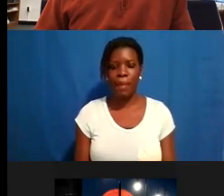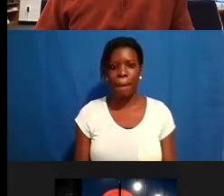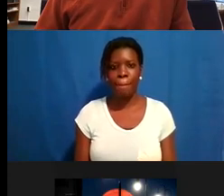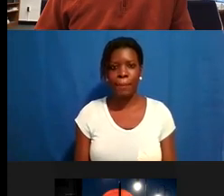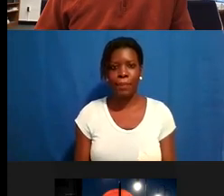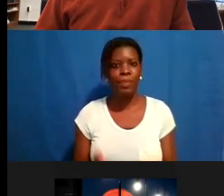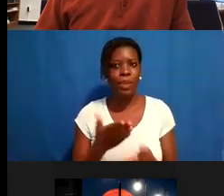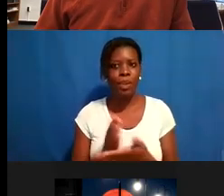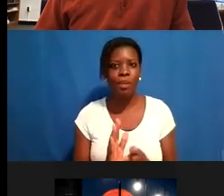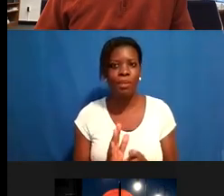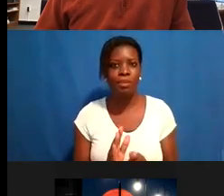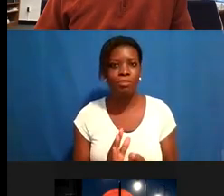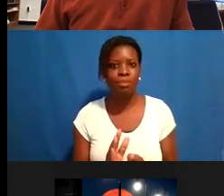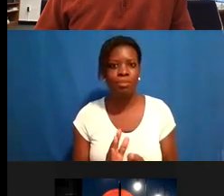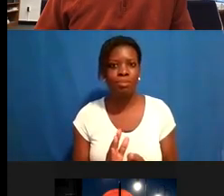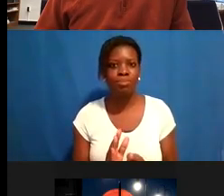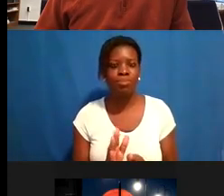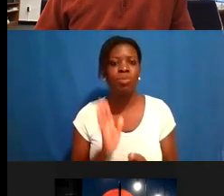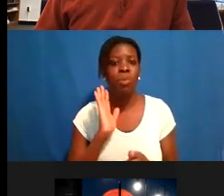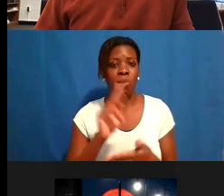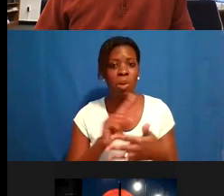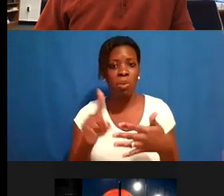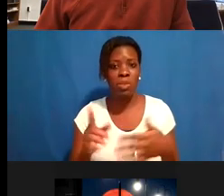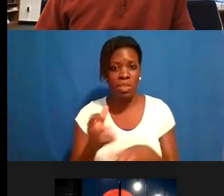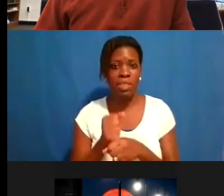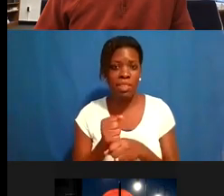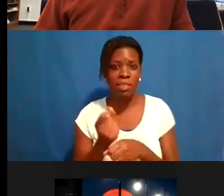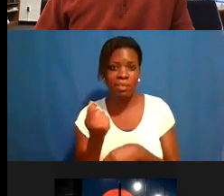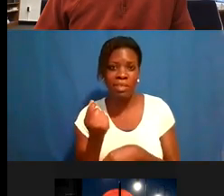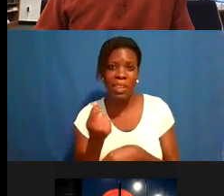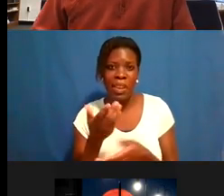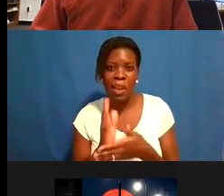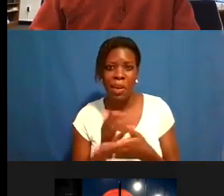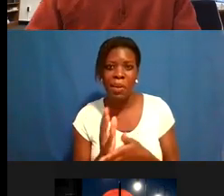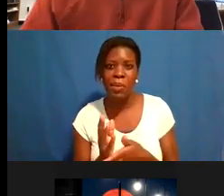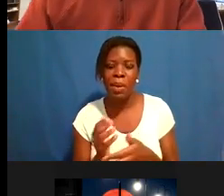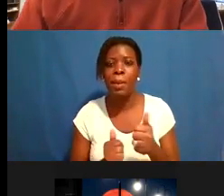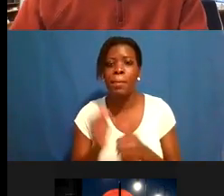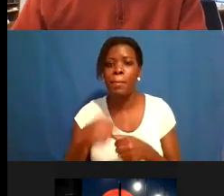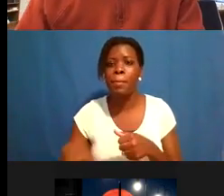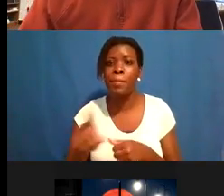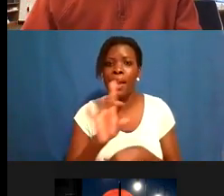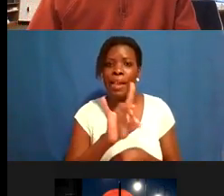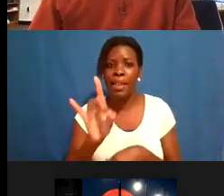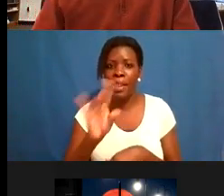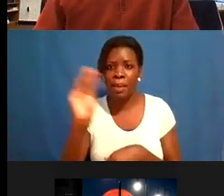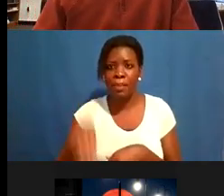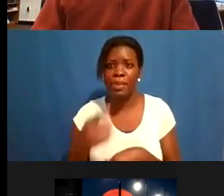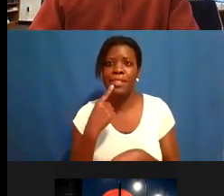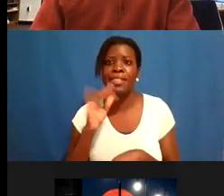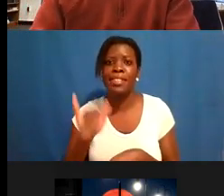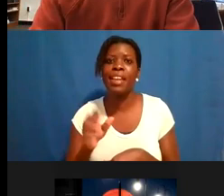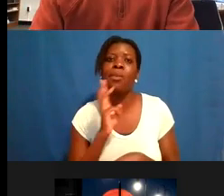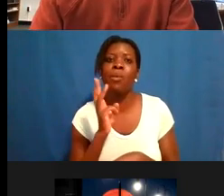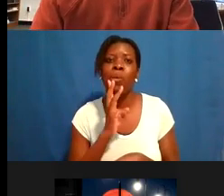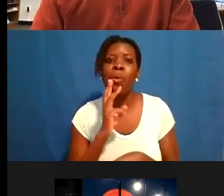All right, it seems we're going to get the results in a bit. All right, so most of you, 88% said that water,